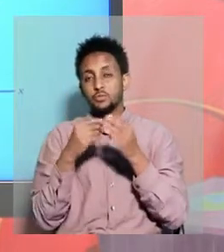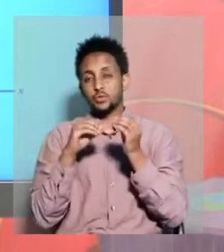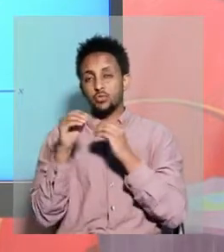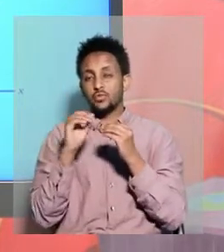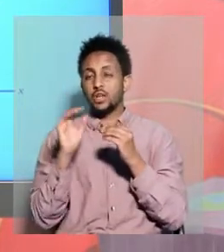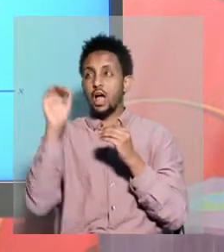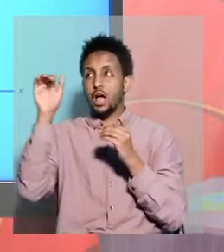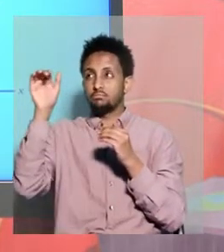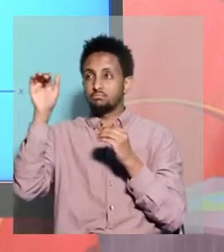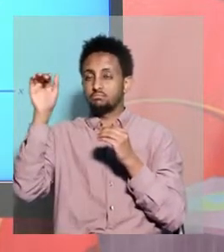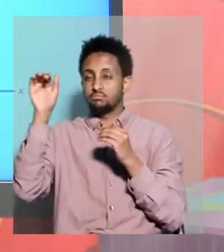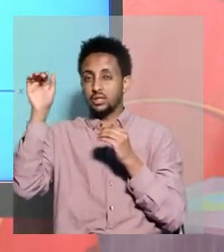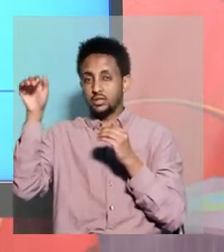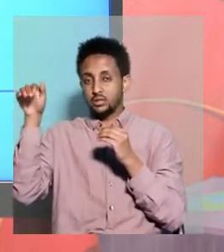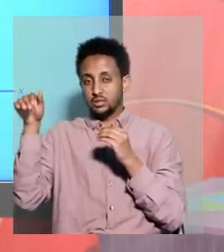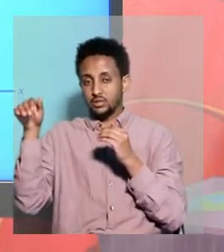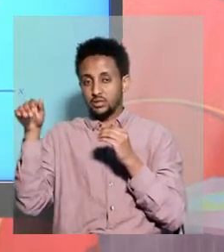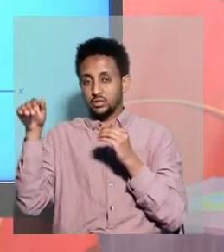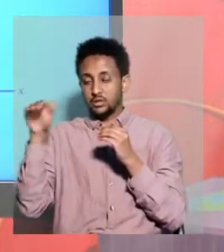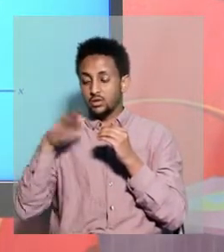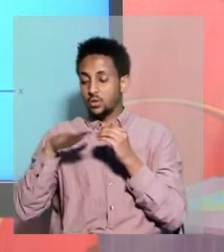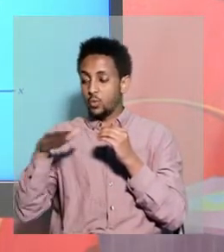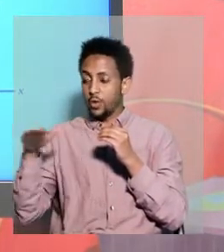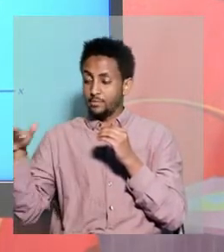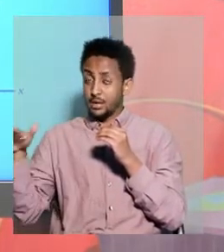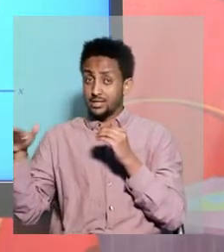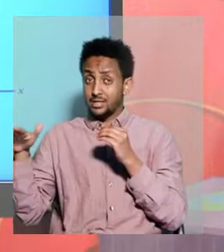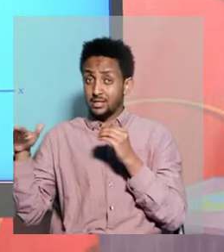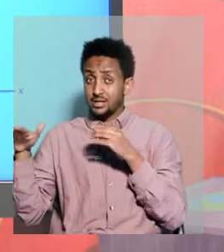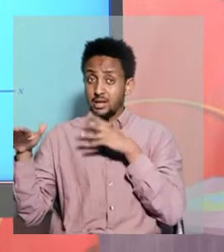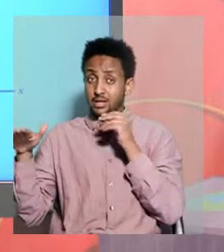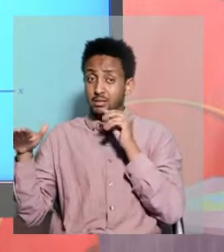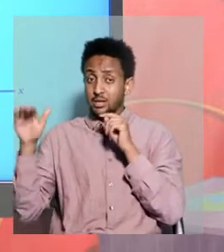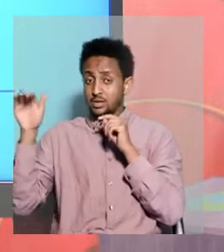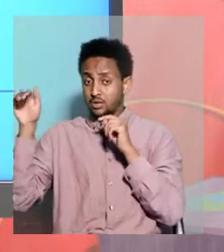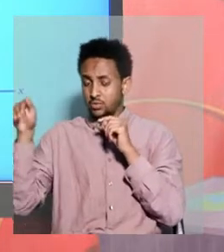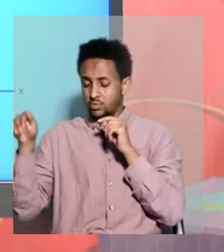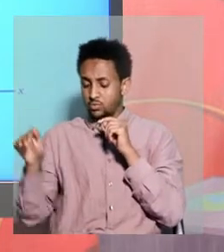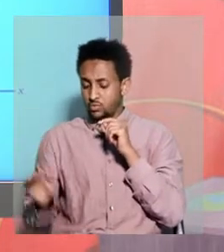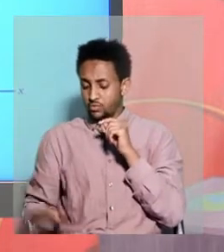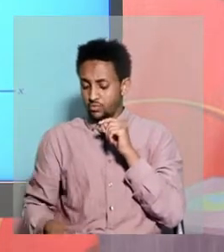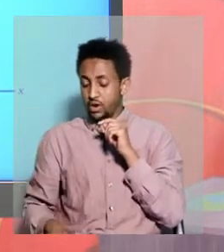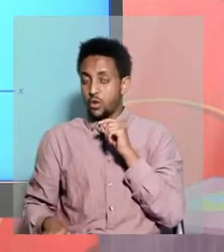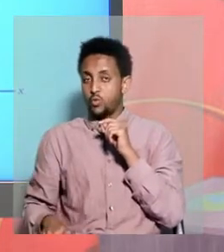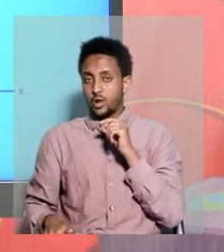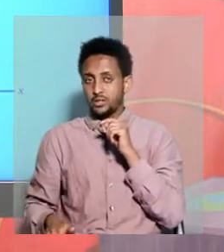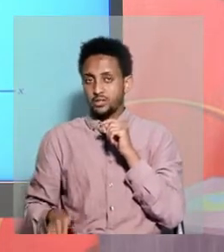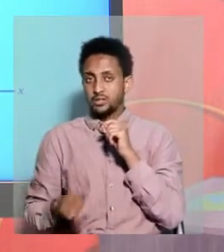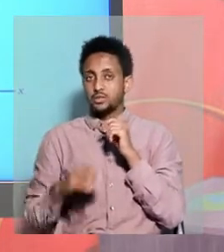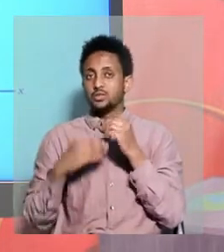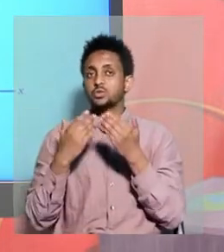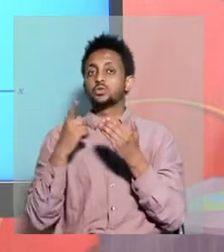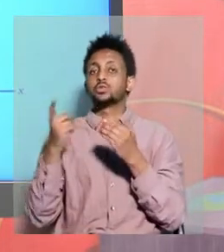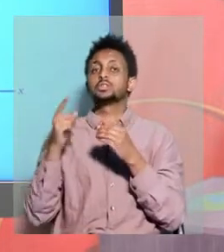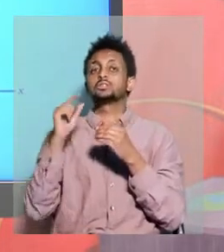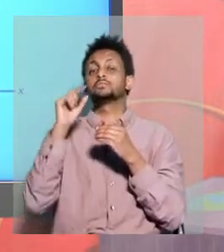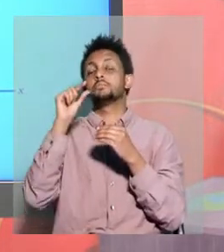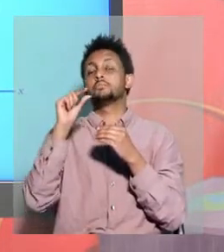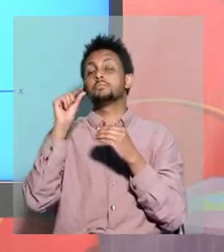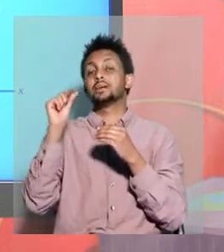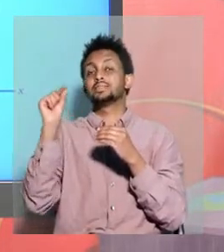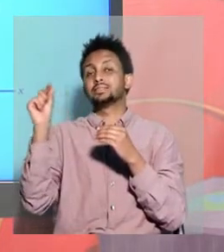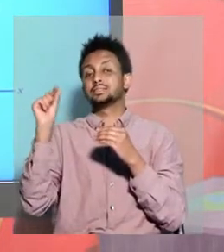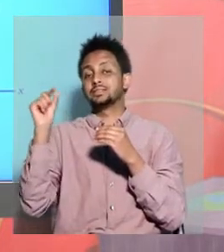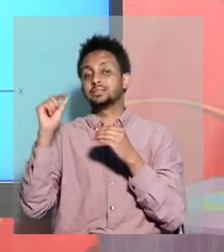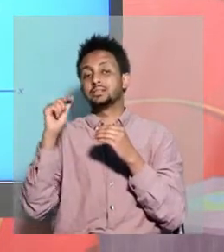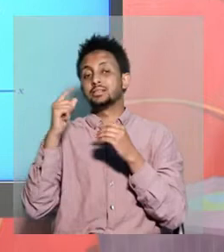moving upward, and then as the wave is passing them, the particles are going to move downward. So that these particles